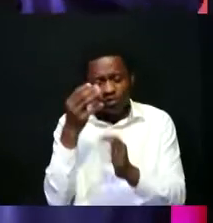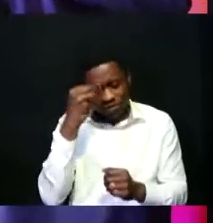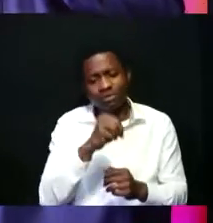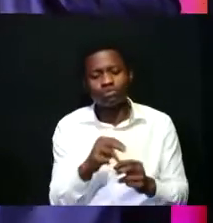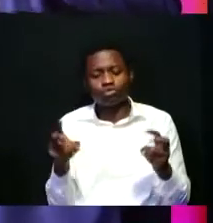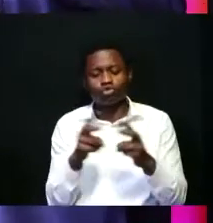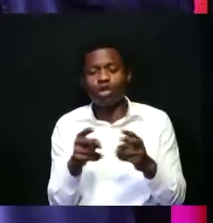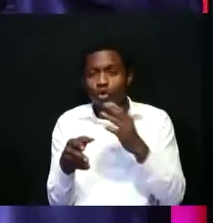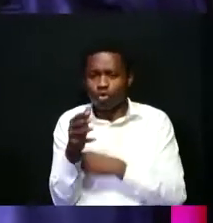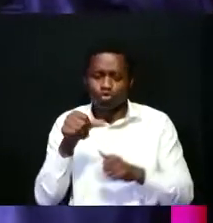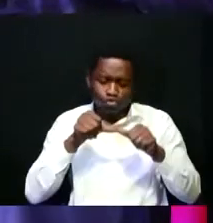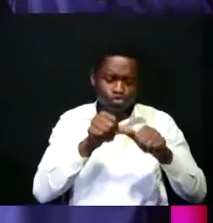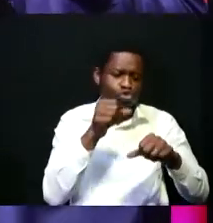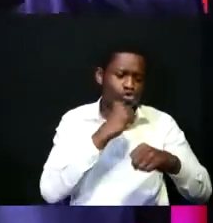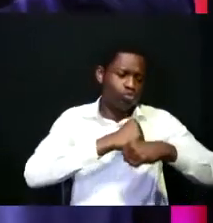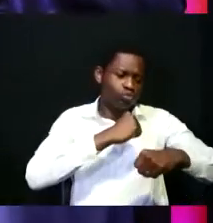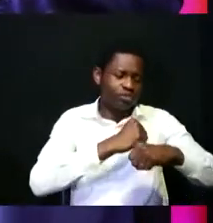spirit.